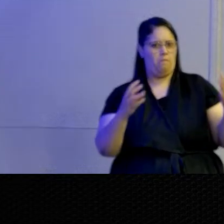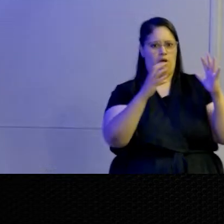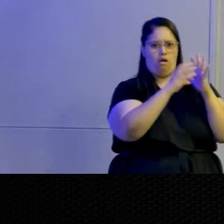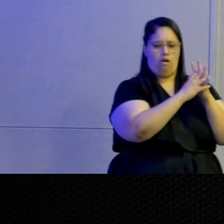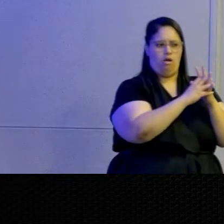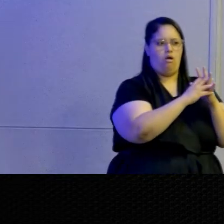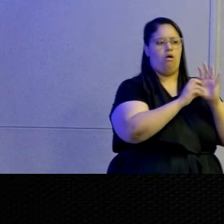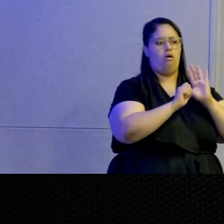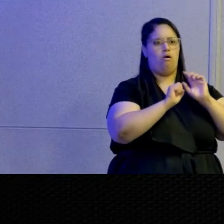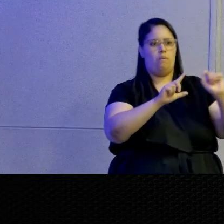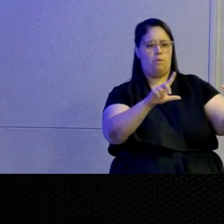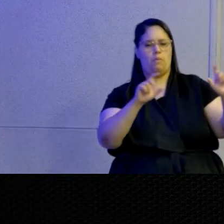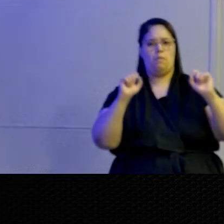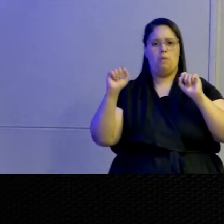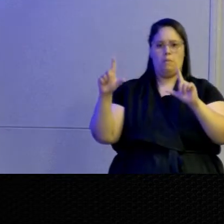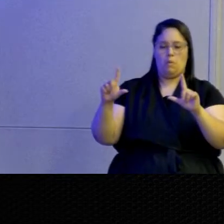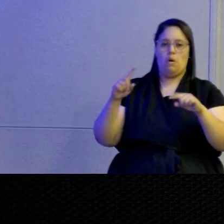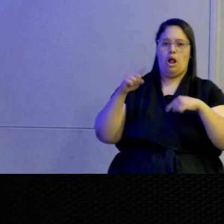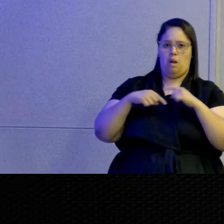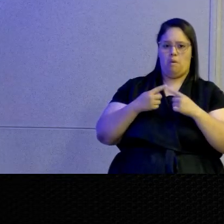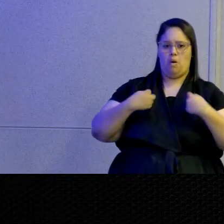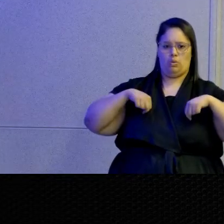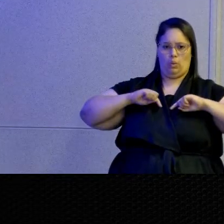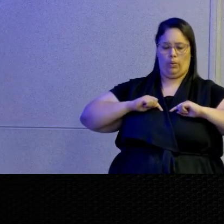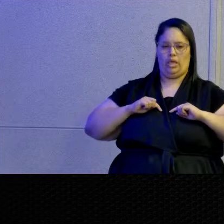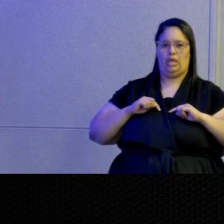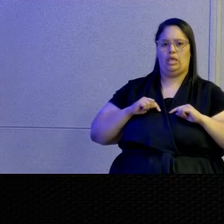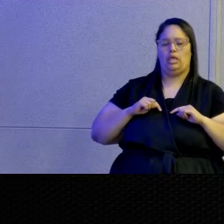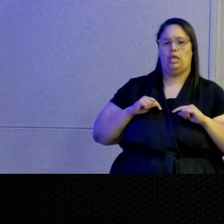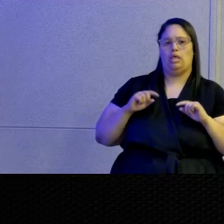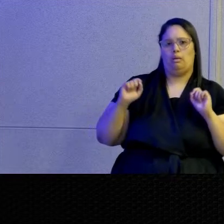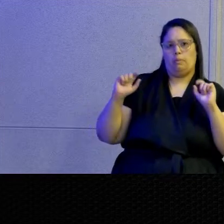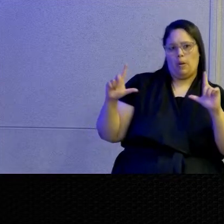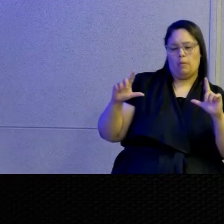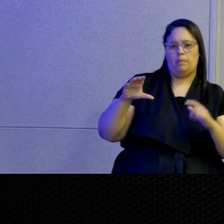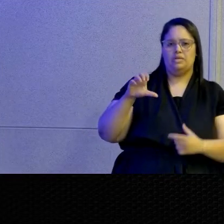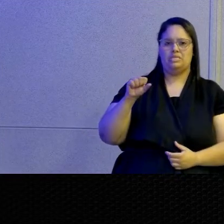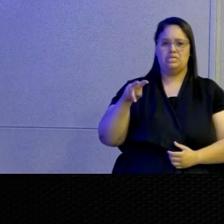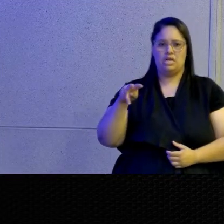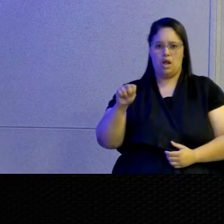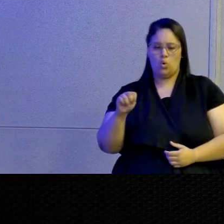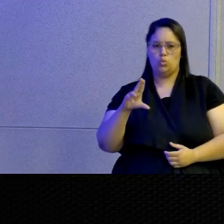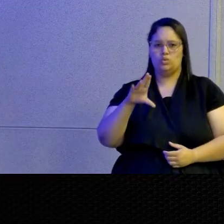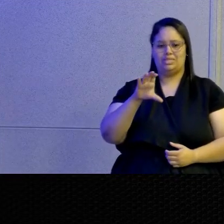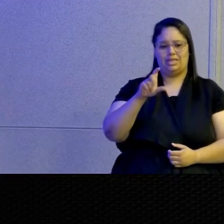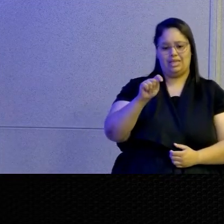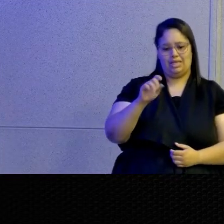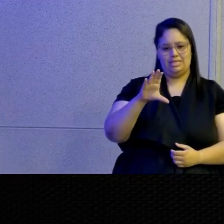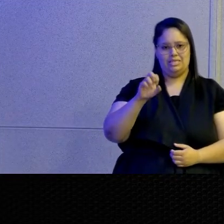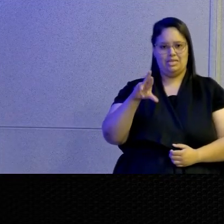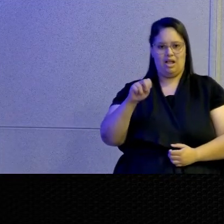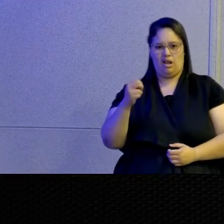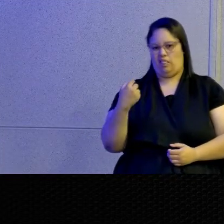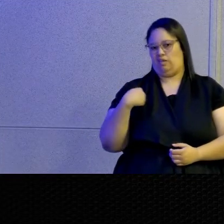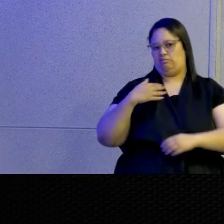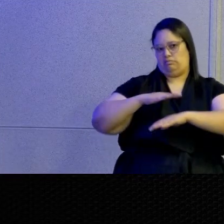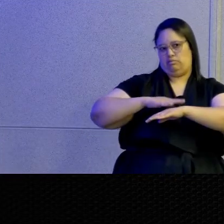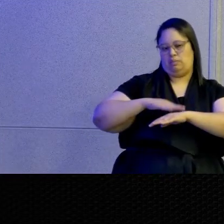being published about us as CERN, UCT CERN in particular at that